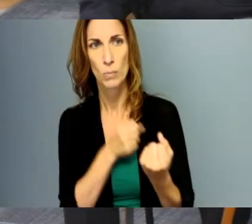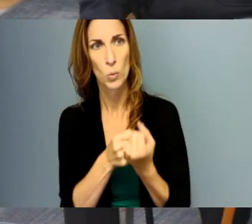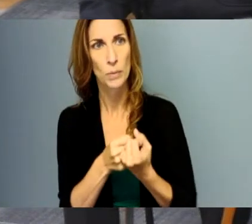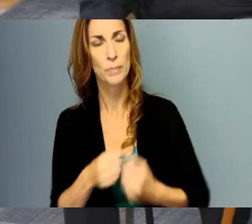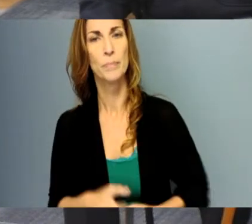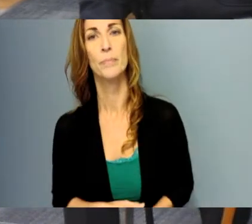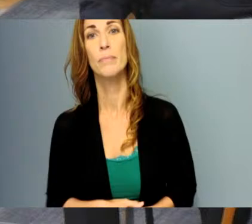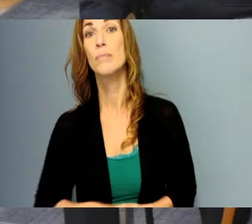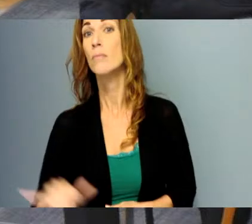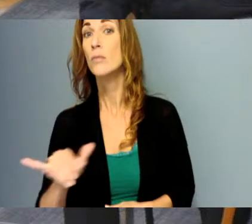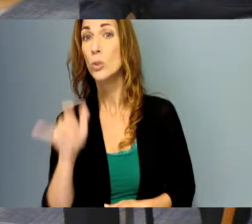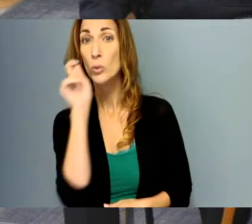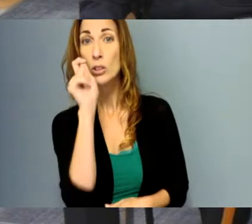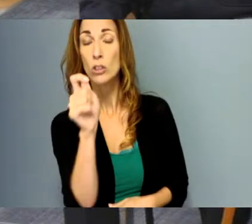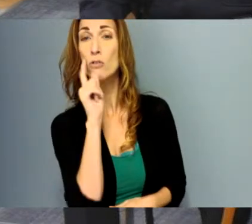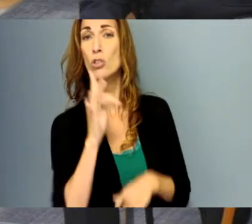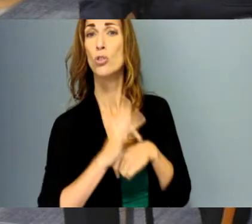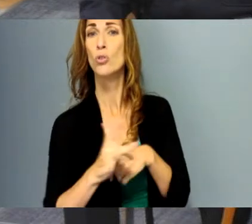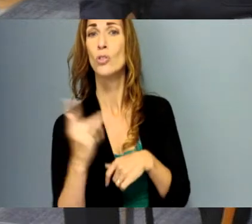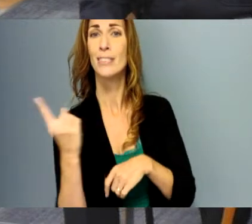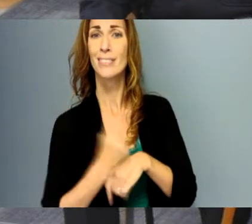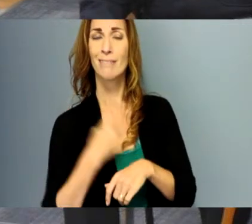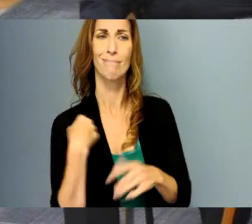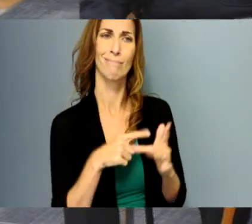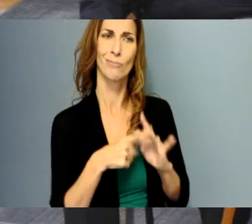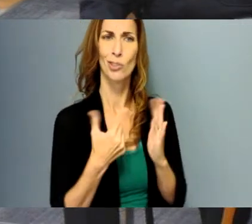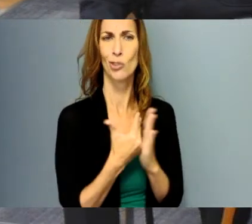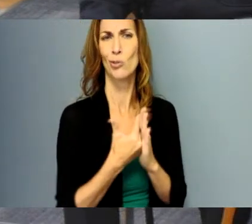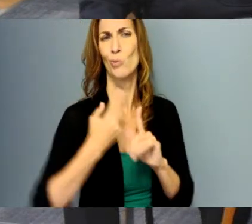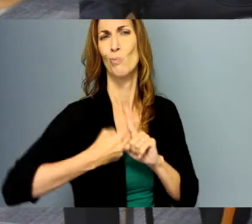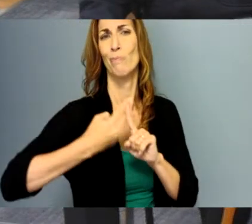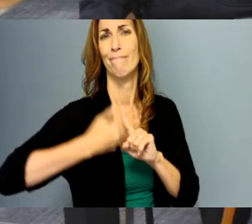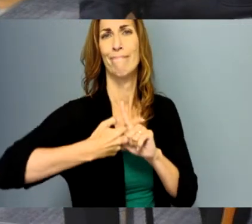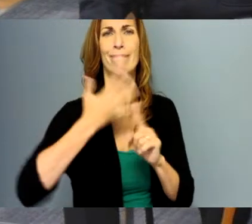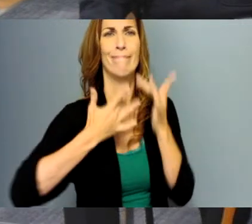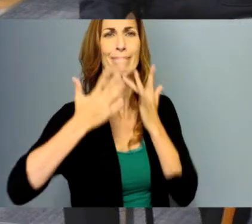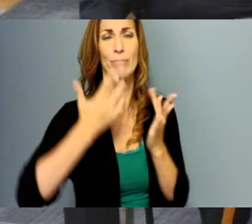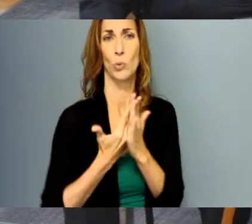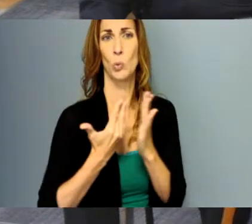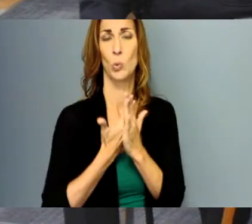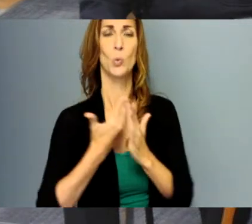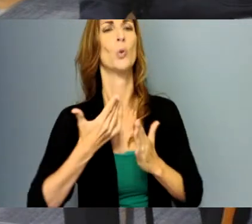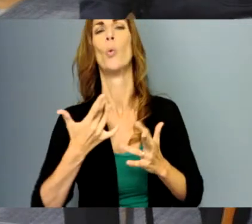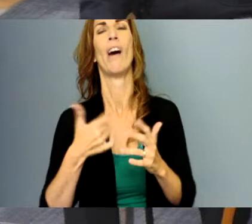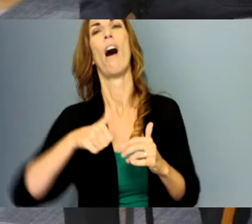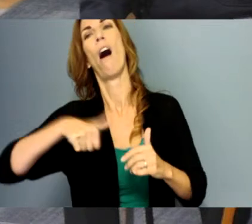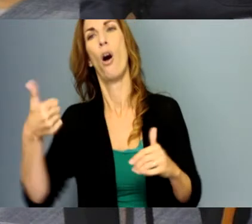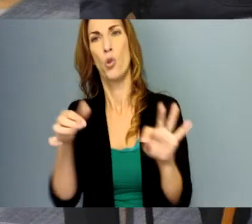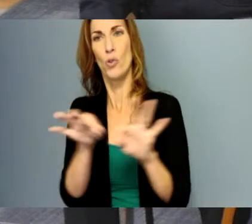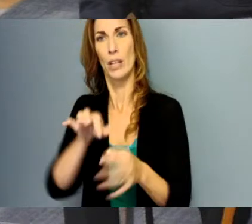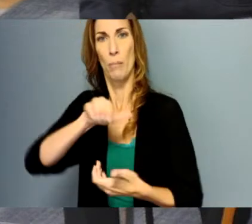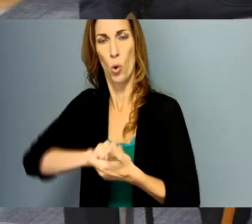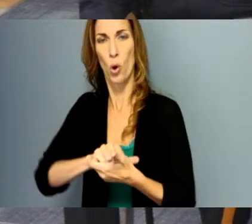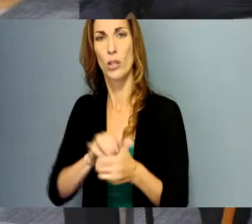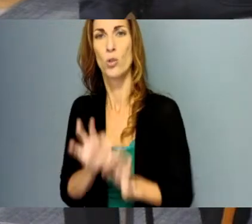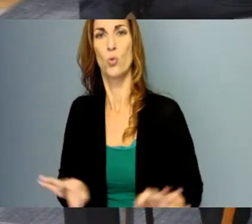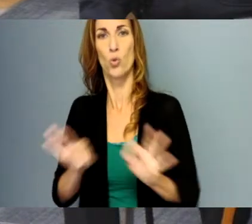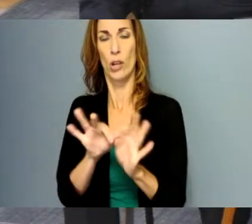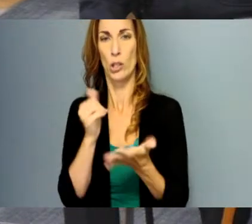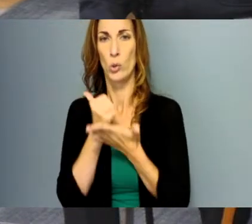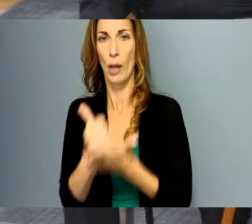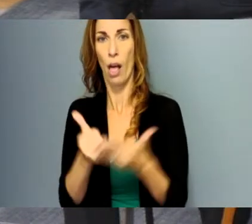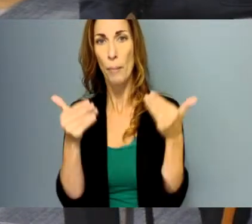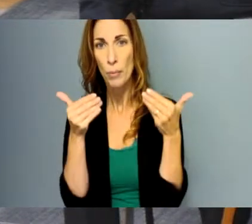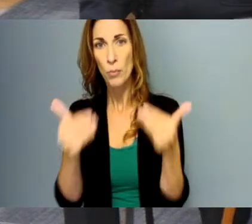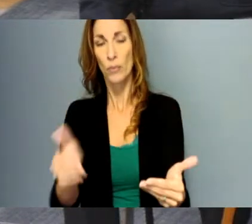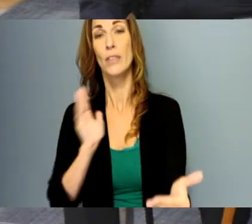to acknowledge that in the early days of launching, or months of launching this program, that we had other key partners that were critical to moving it ahead.